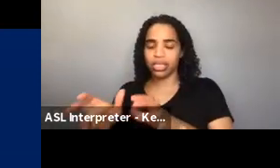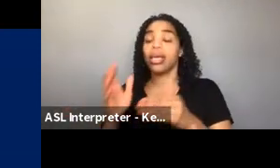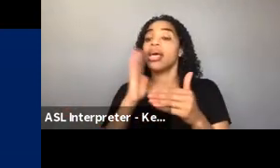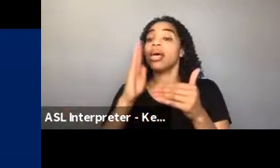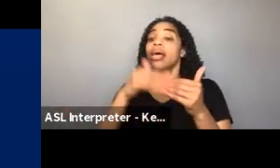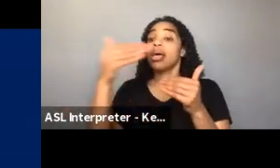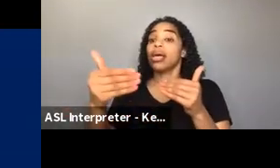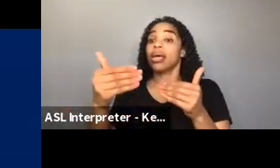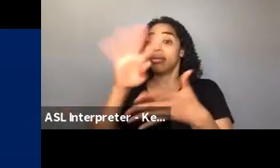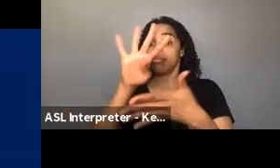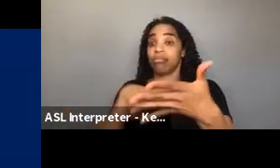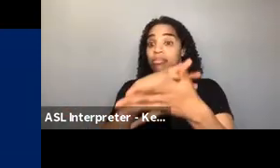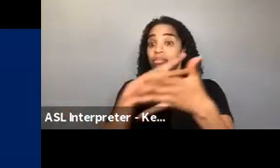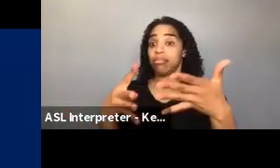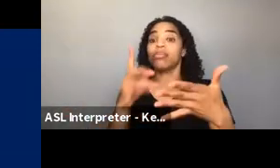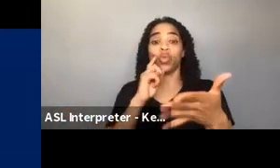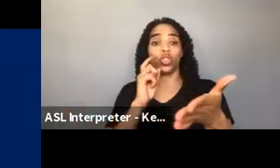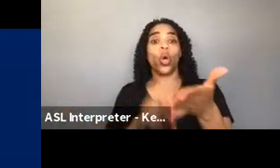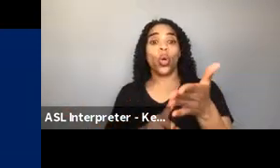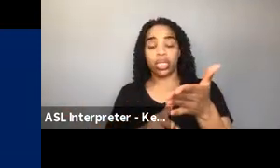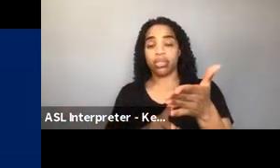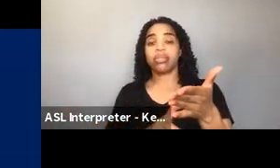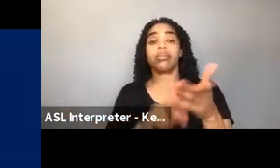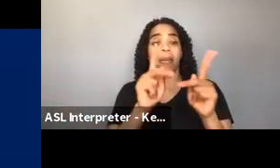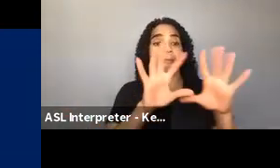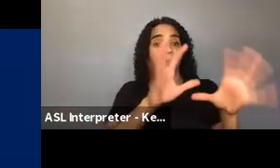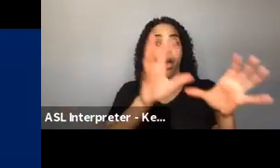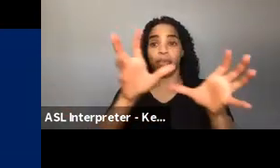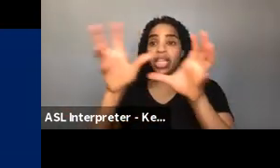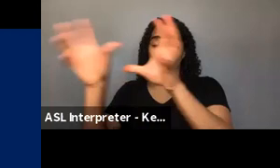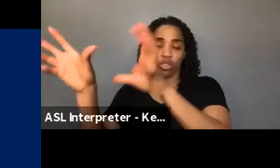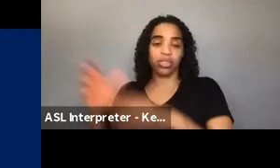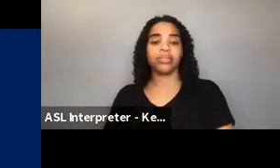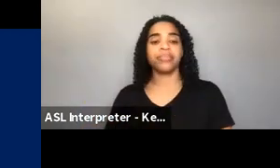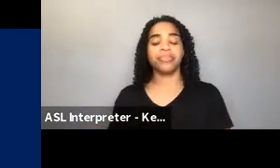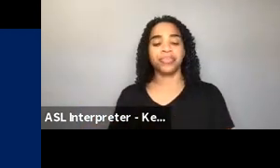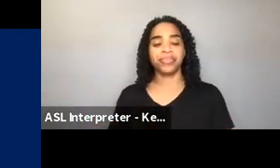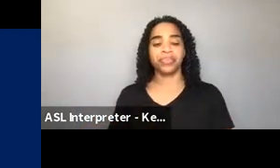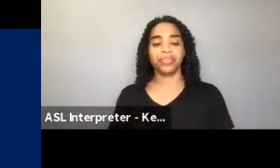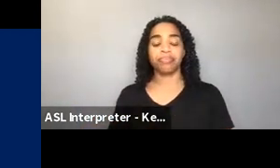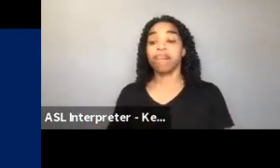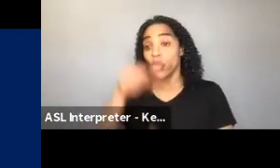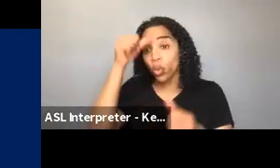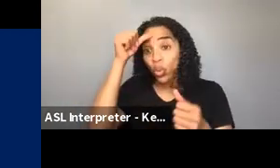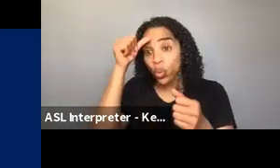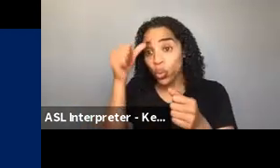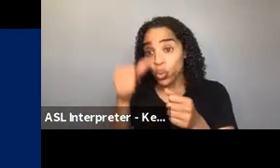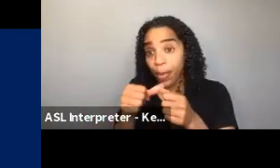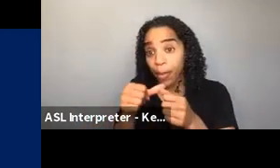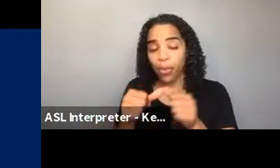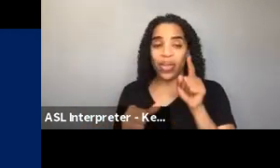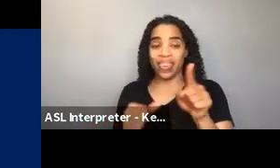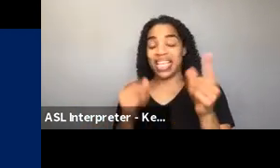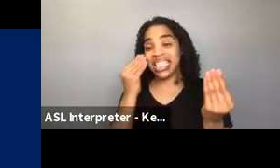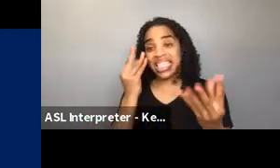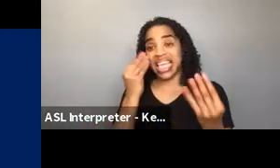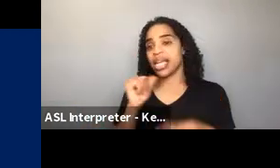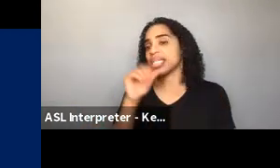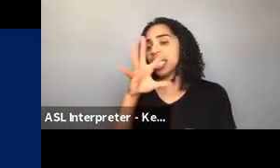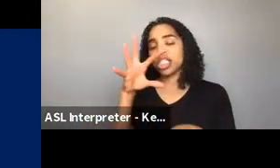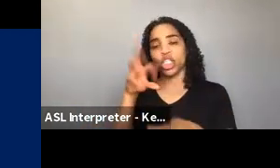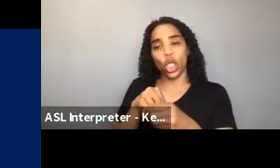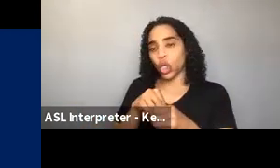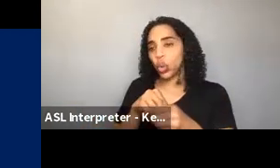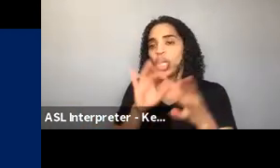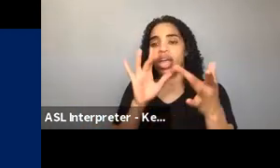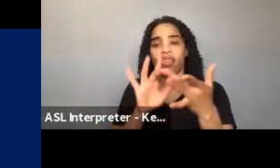the ADRC contacts by target population by AAA. Keep in mind that this data does not include contacts made